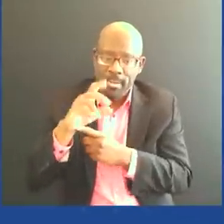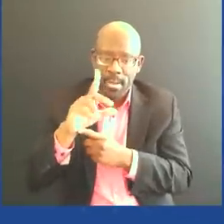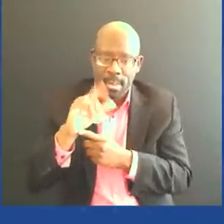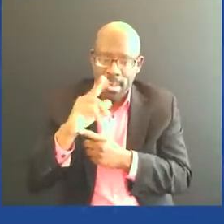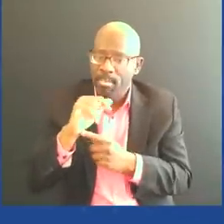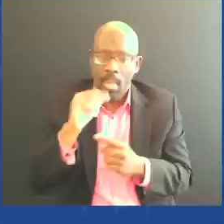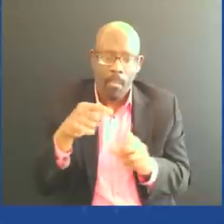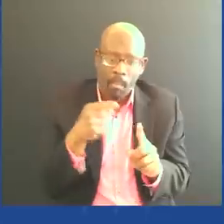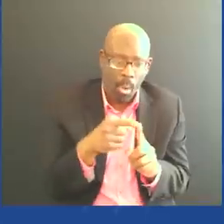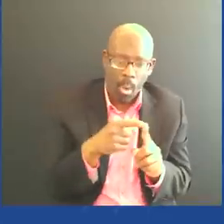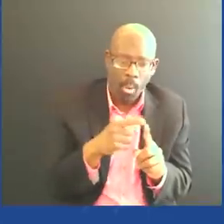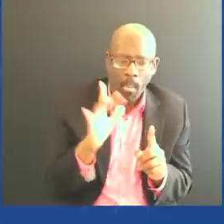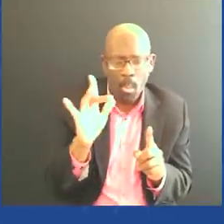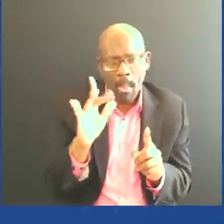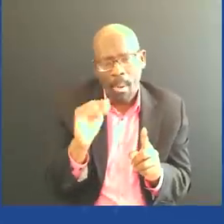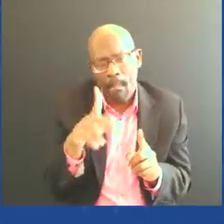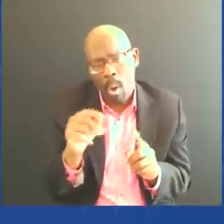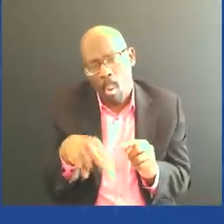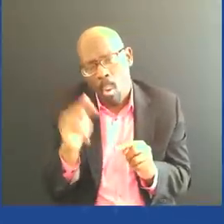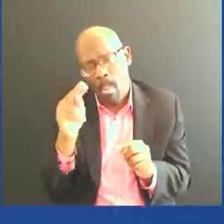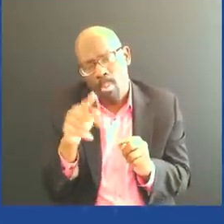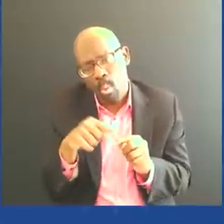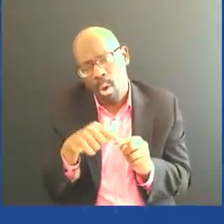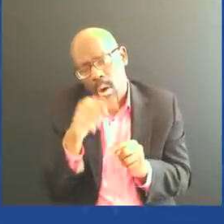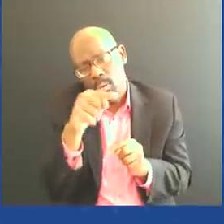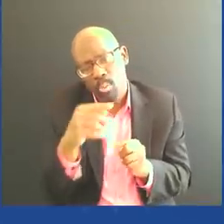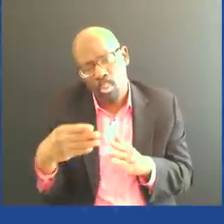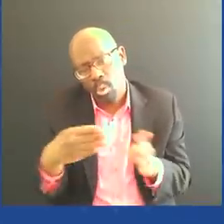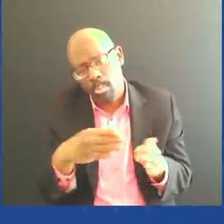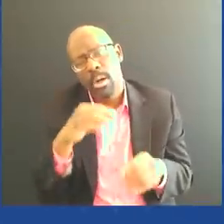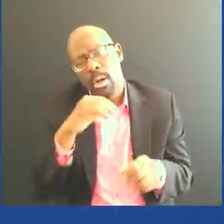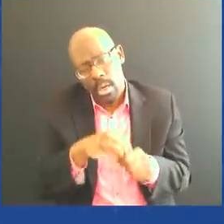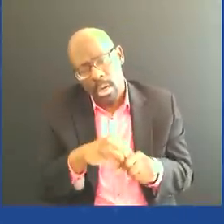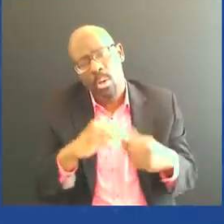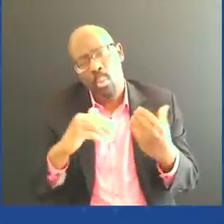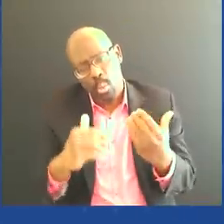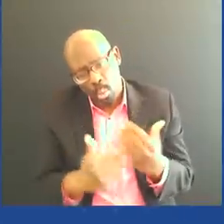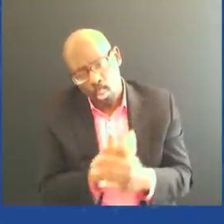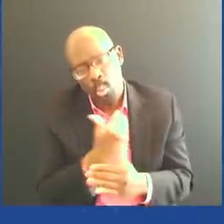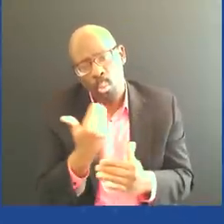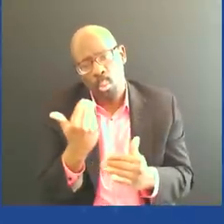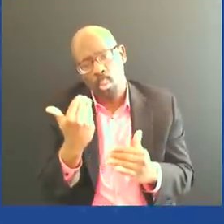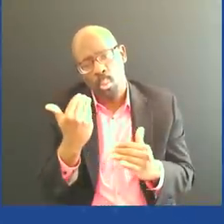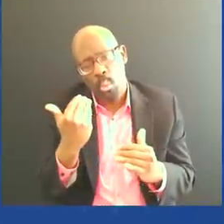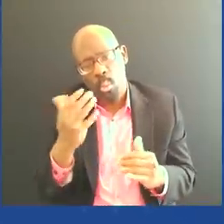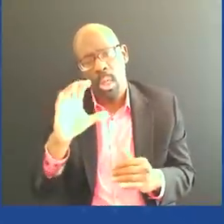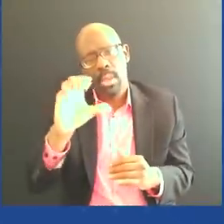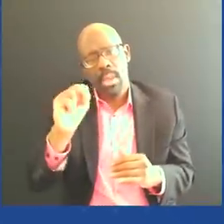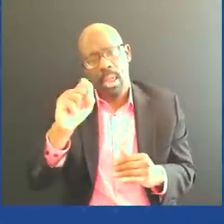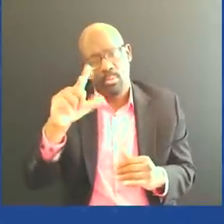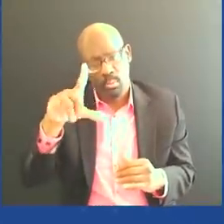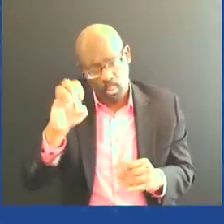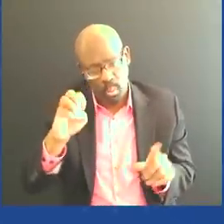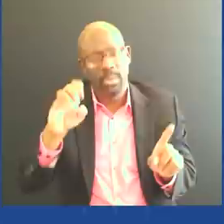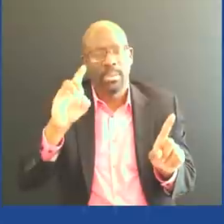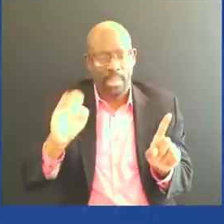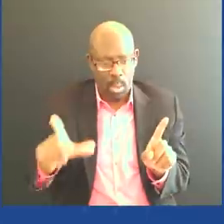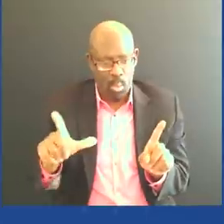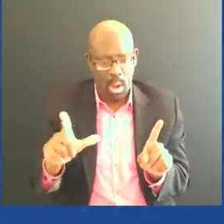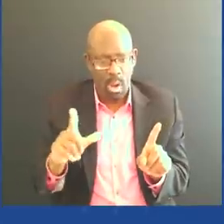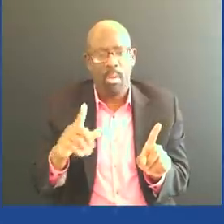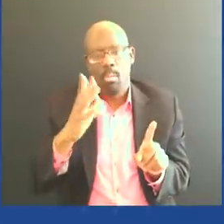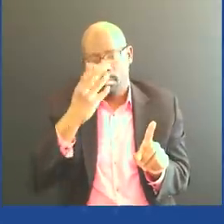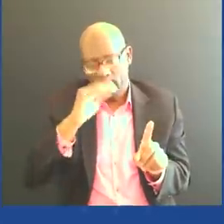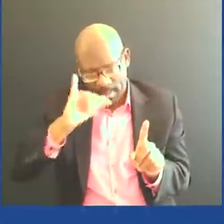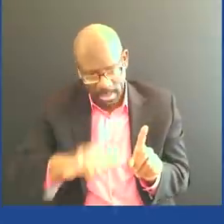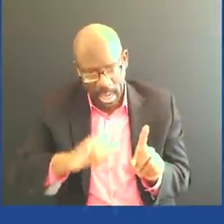Newcastle, Delaware, where not only did William Penn stop, but he actually spent the night. Later on, he was asked, why do you go there first? And he answered